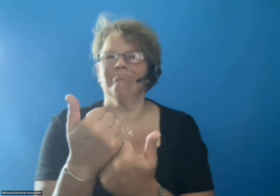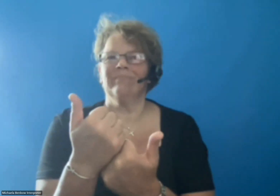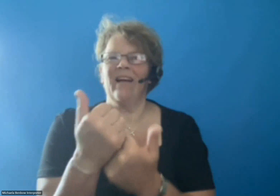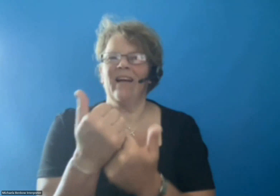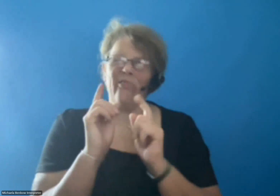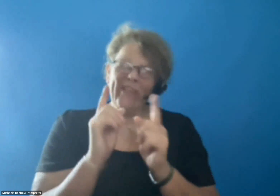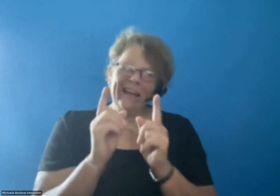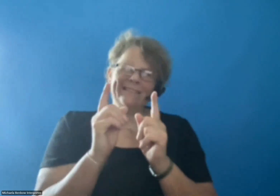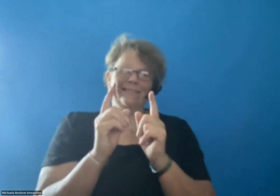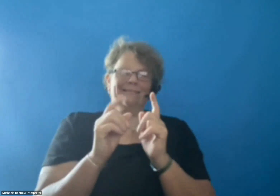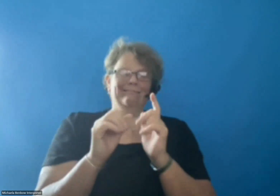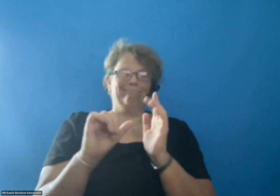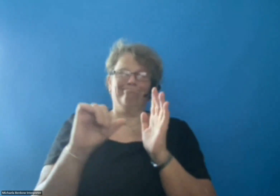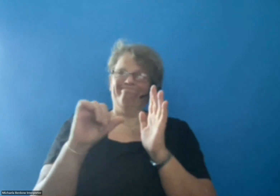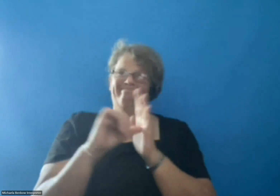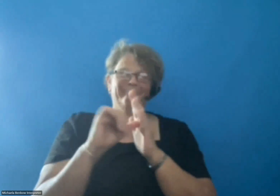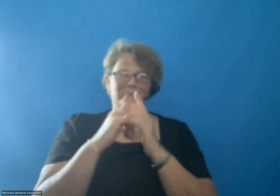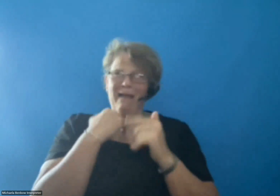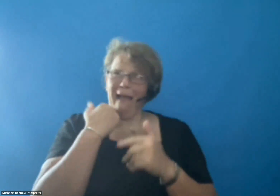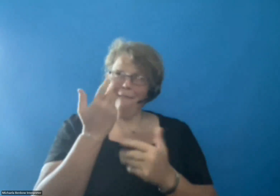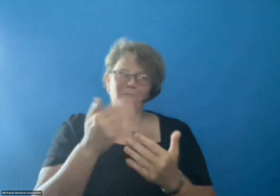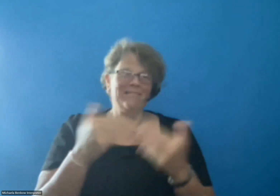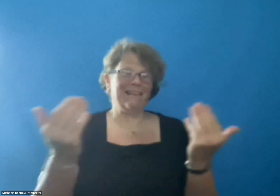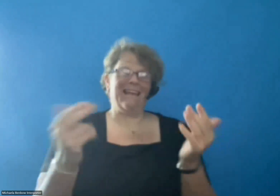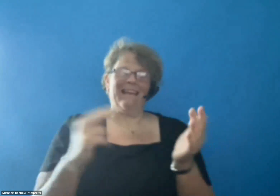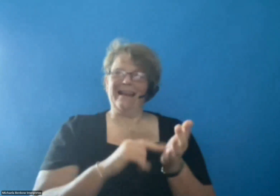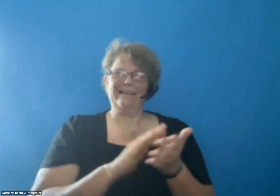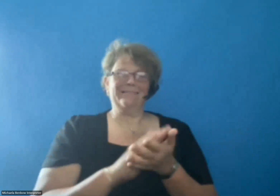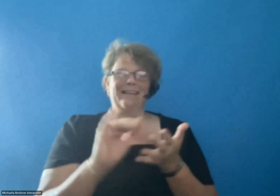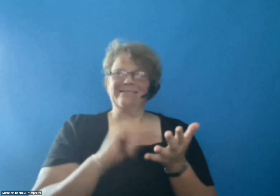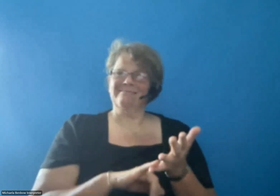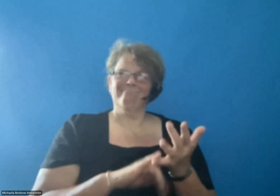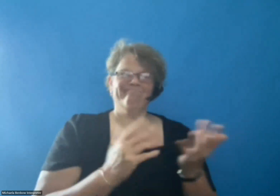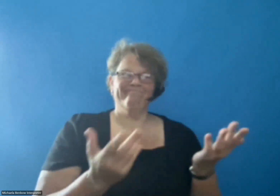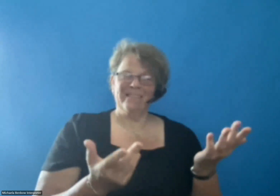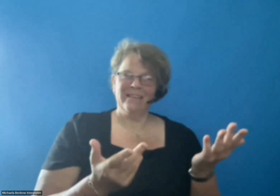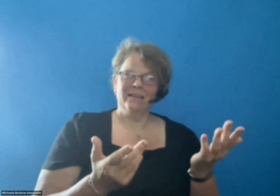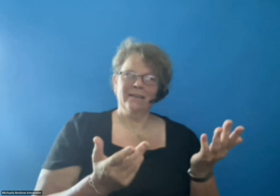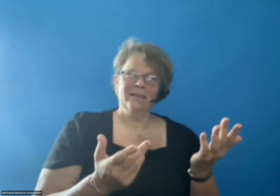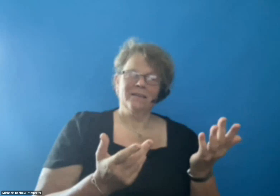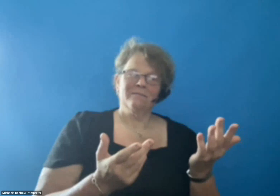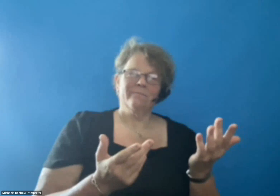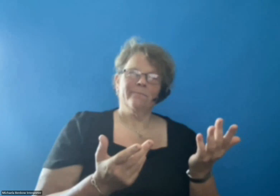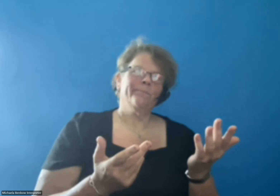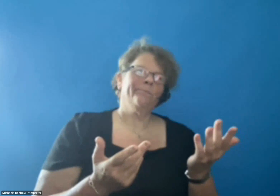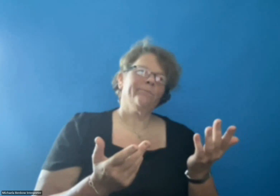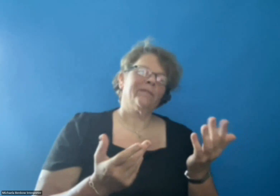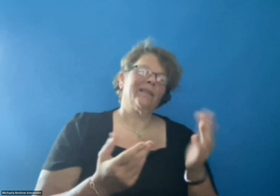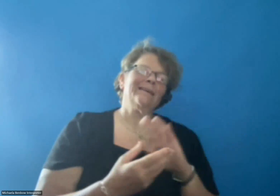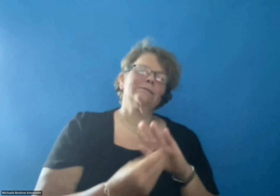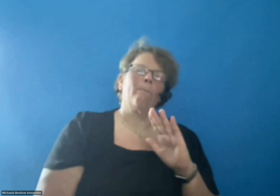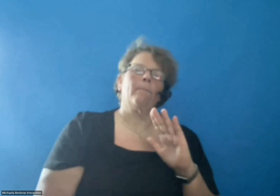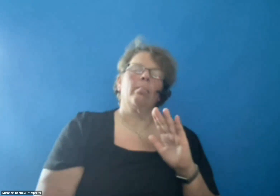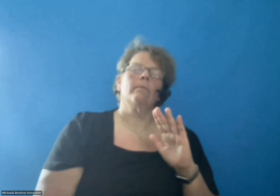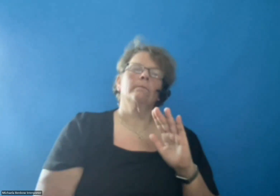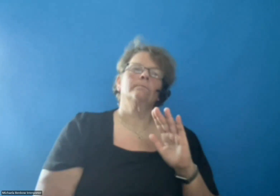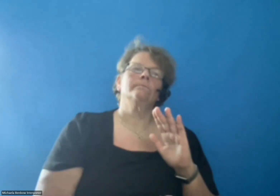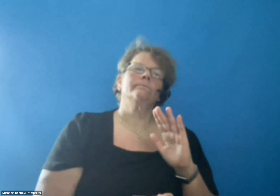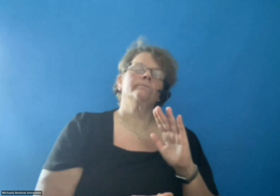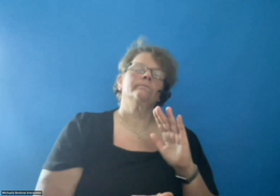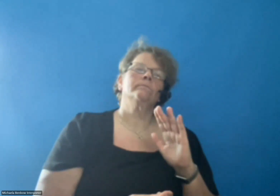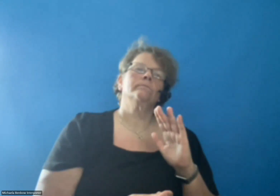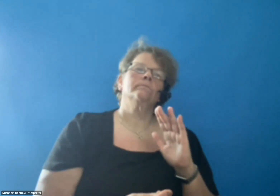let alone in this 5-year plan. But fundamentally, that's how it will work. So for example,